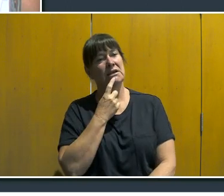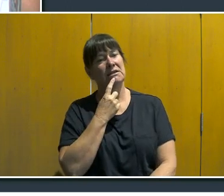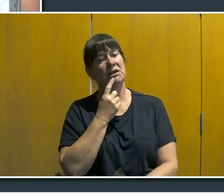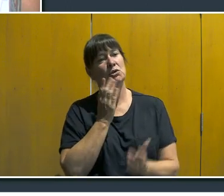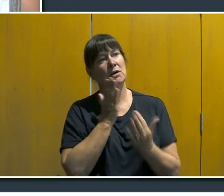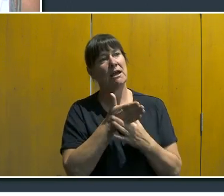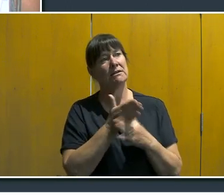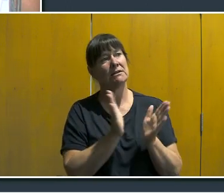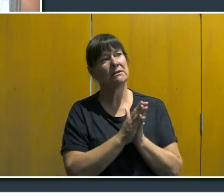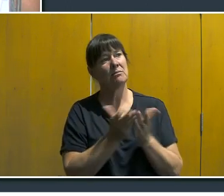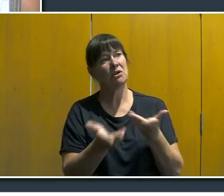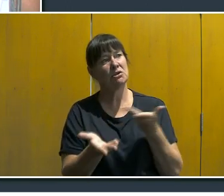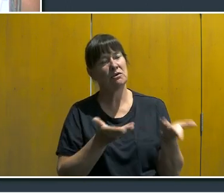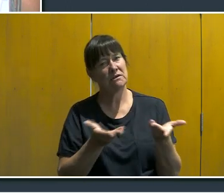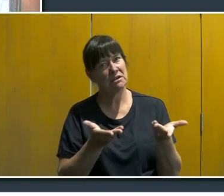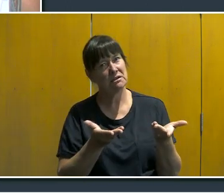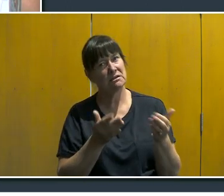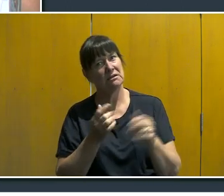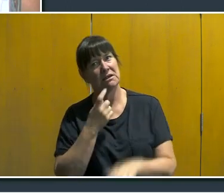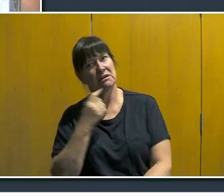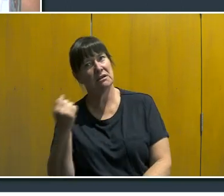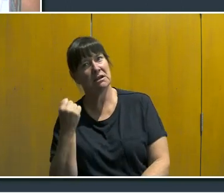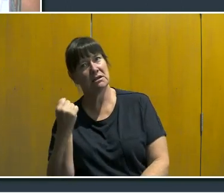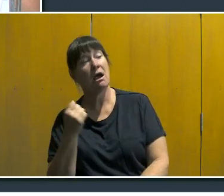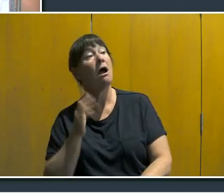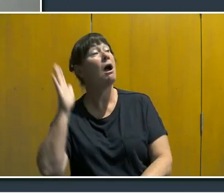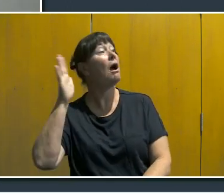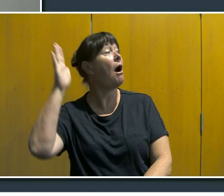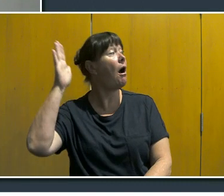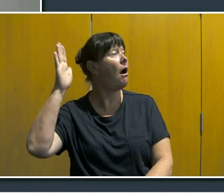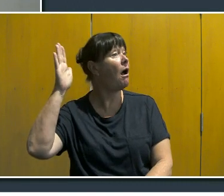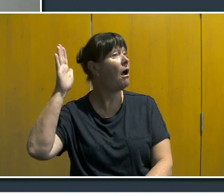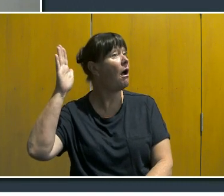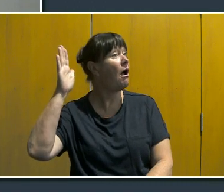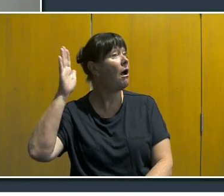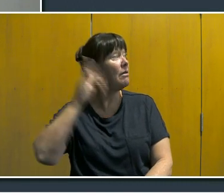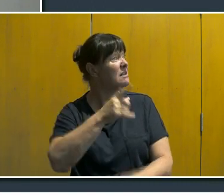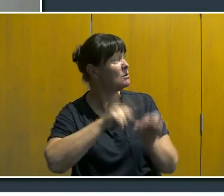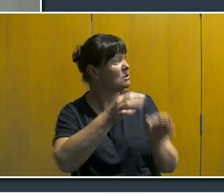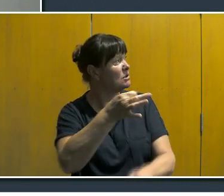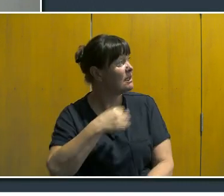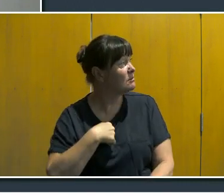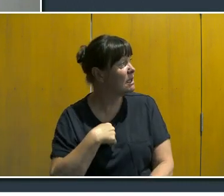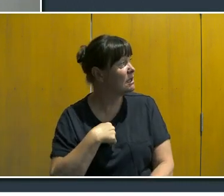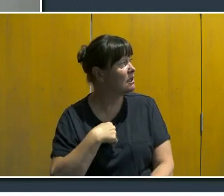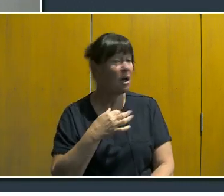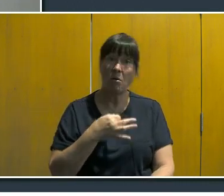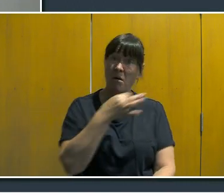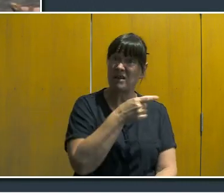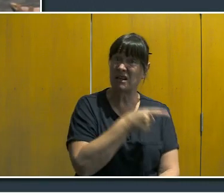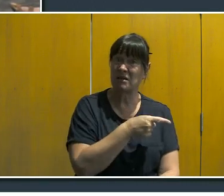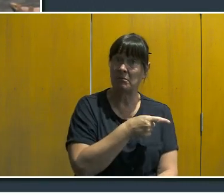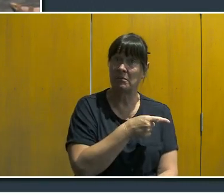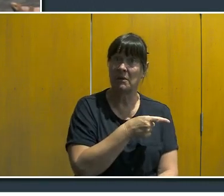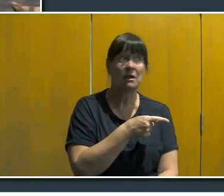people can access the Hastings services? Sorry, Richard, that's a question for me. Well, I'm going to put it this. I'm